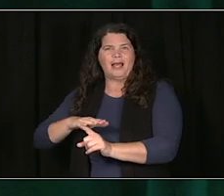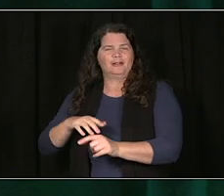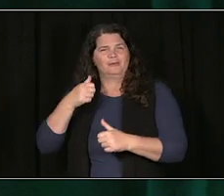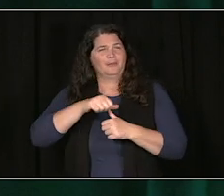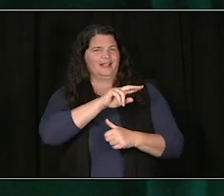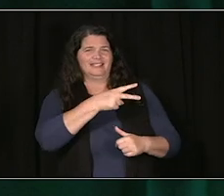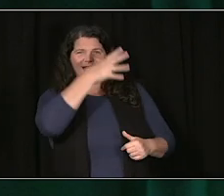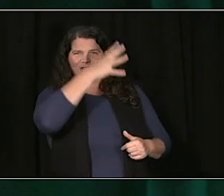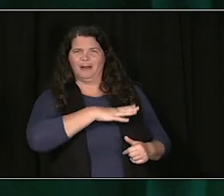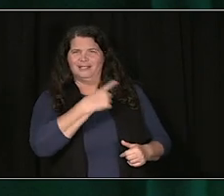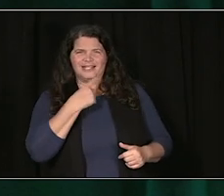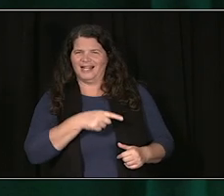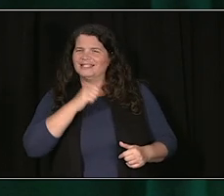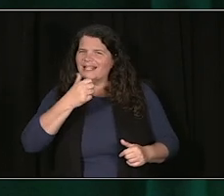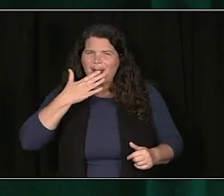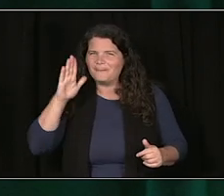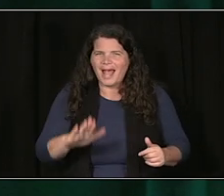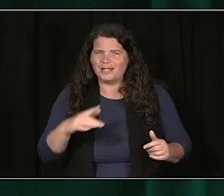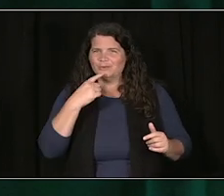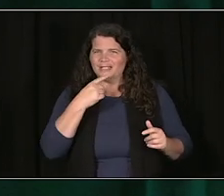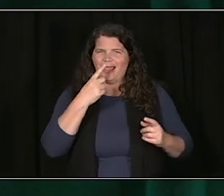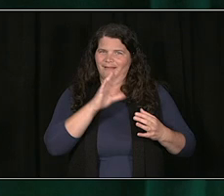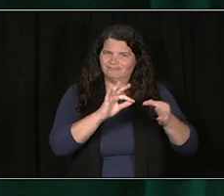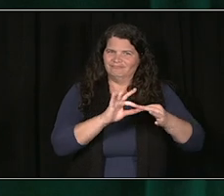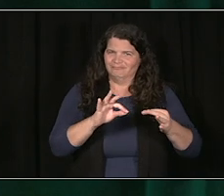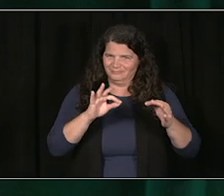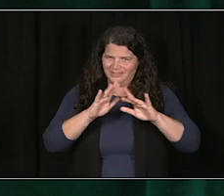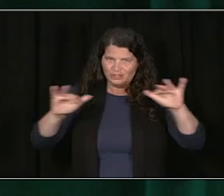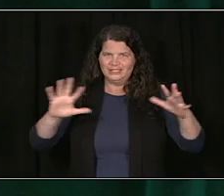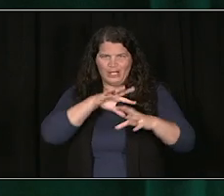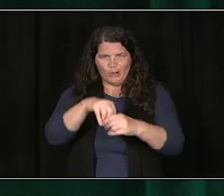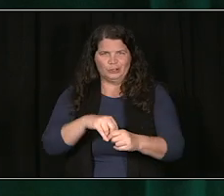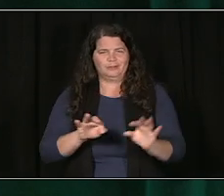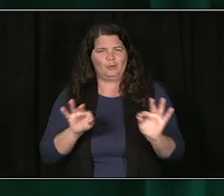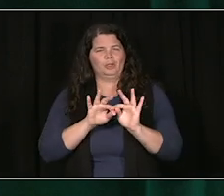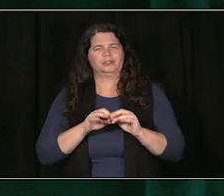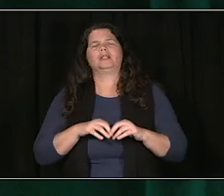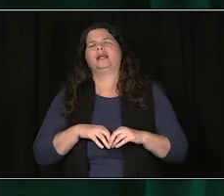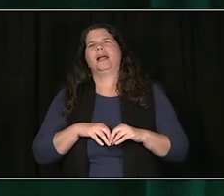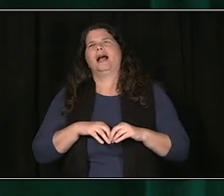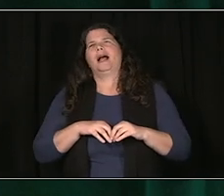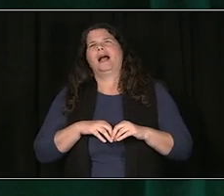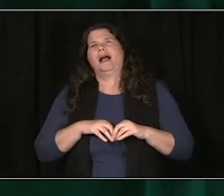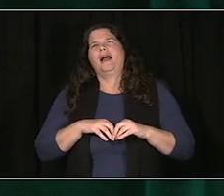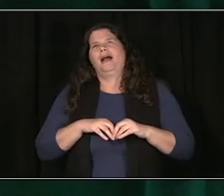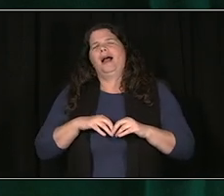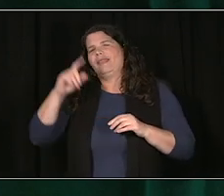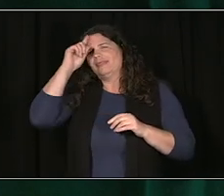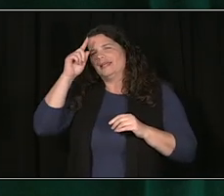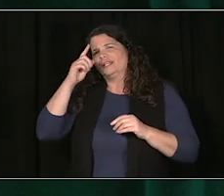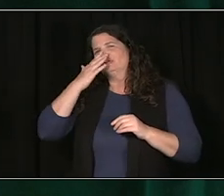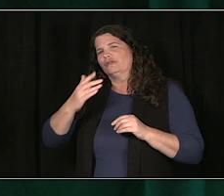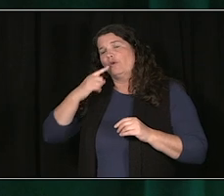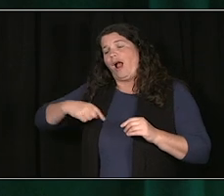dirty word. And I think it's important for us to give them those that want to be engaged in it, the tools